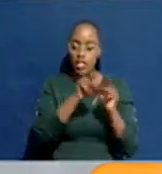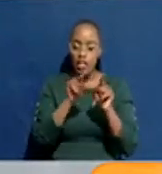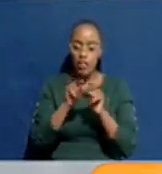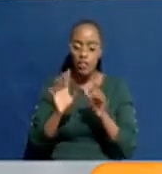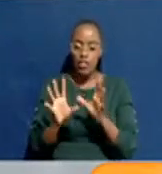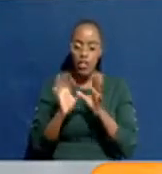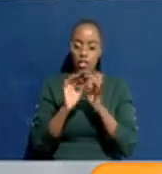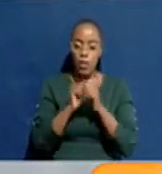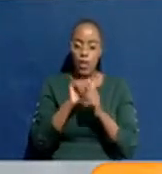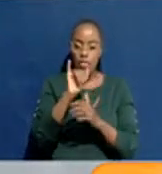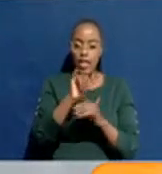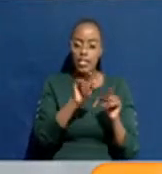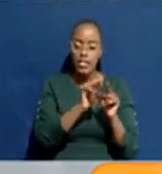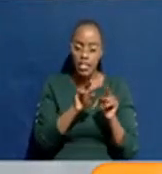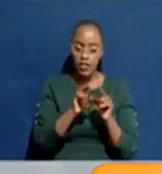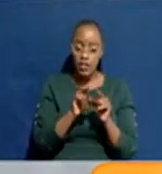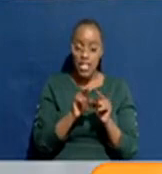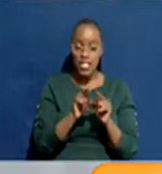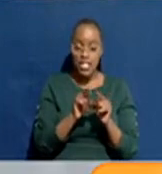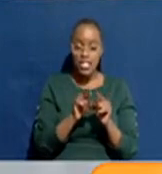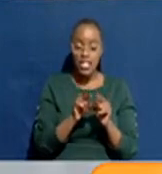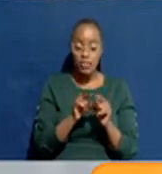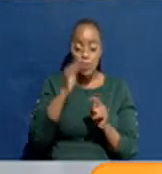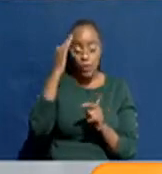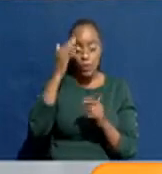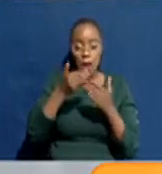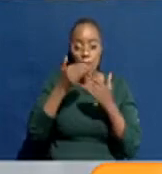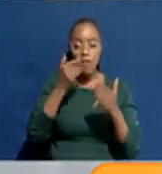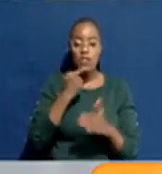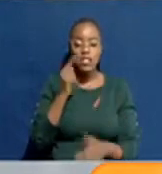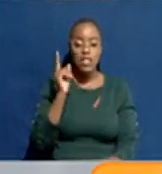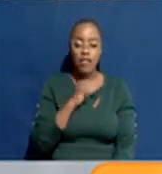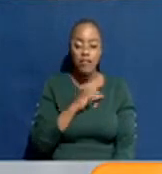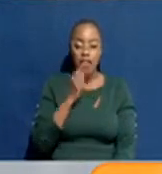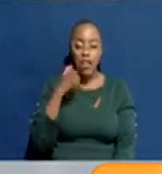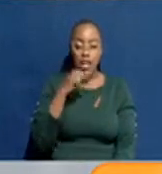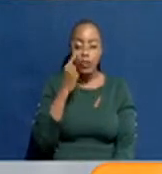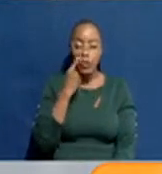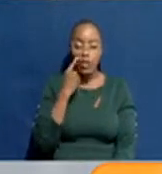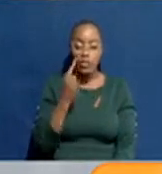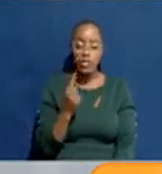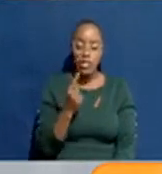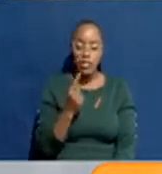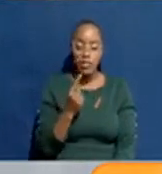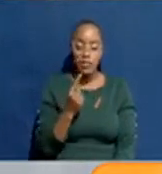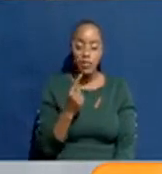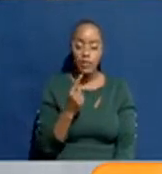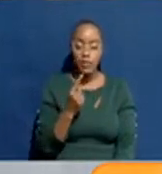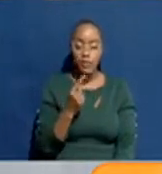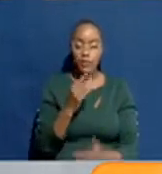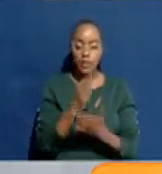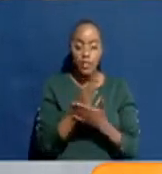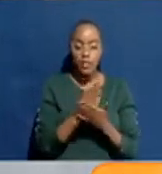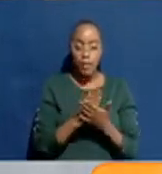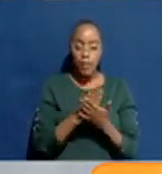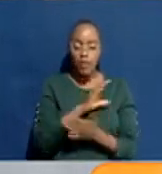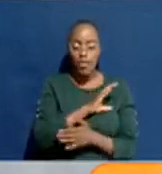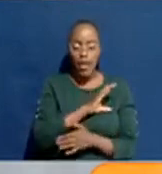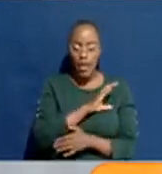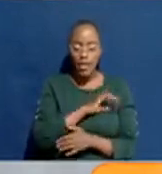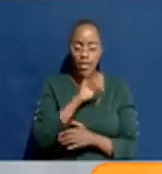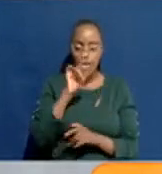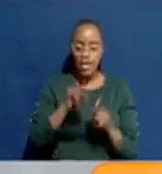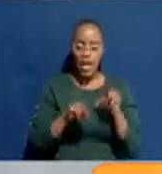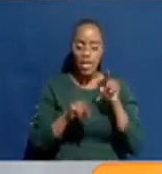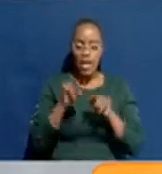associating with that entirely, and you know, like I said earlier, we are seeing some characteristics or patterns that are